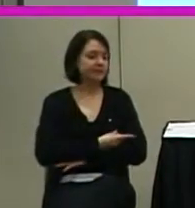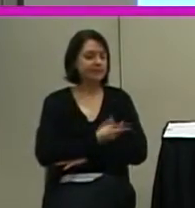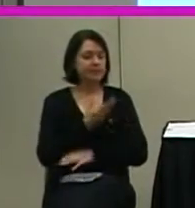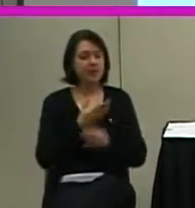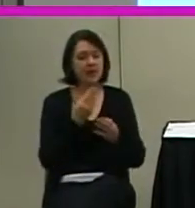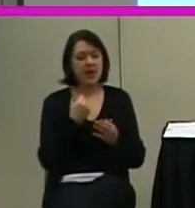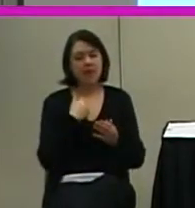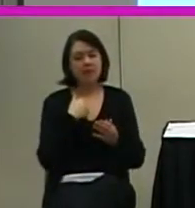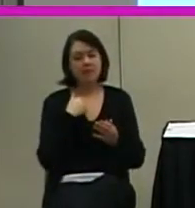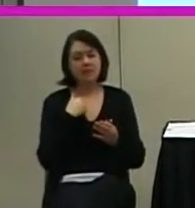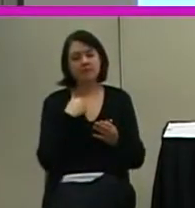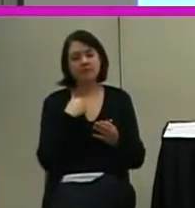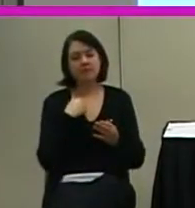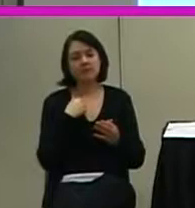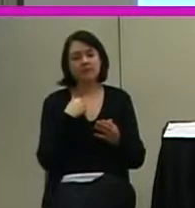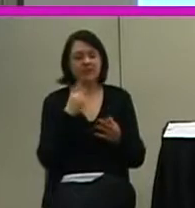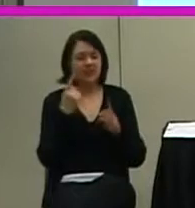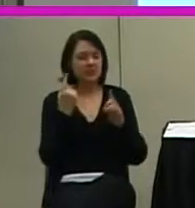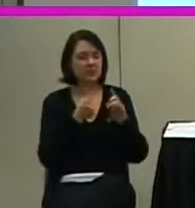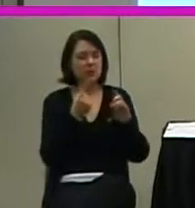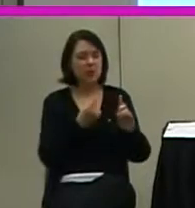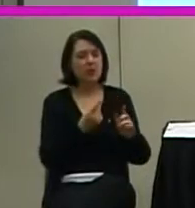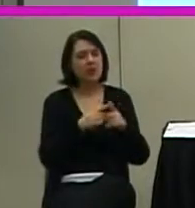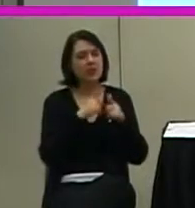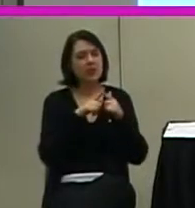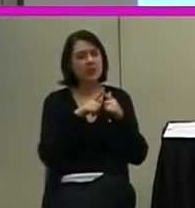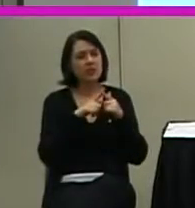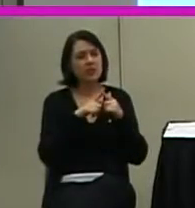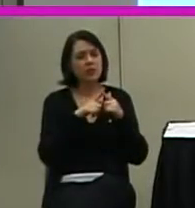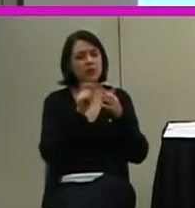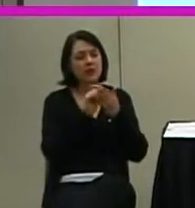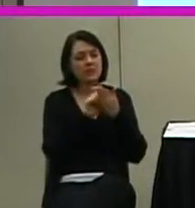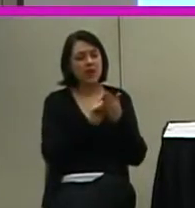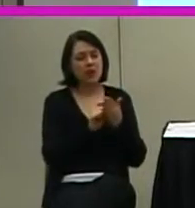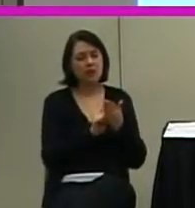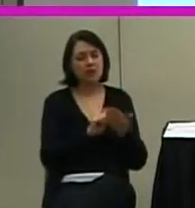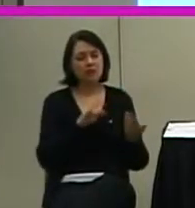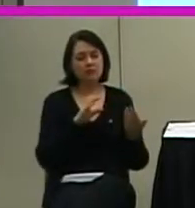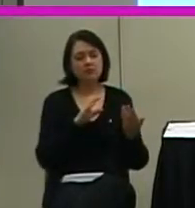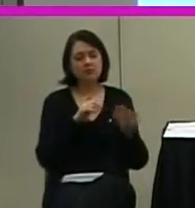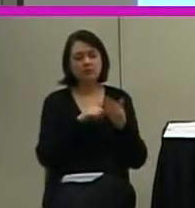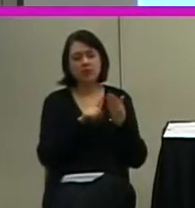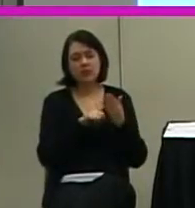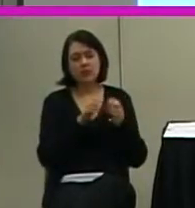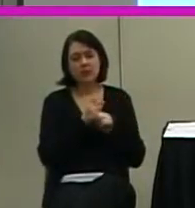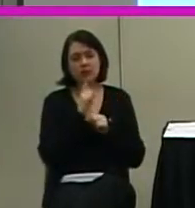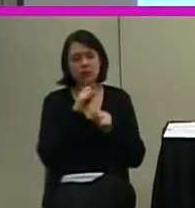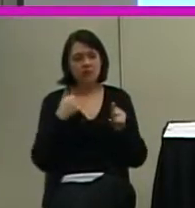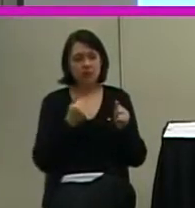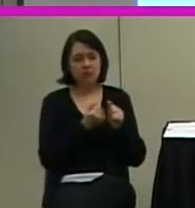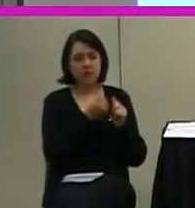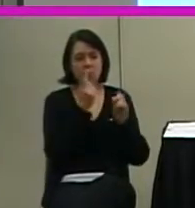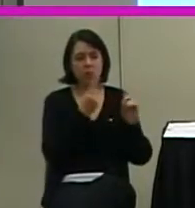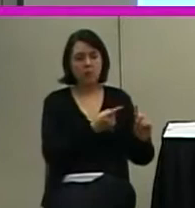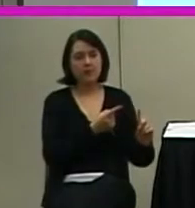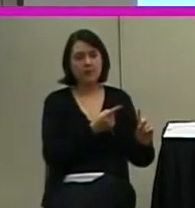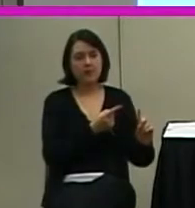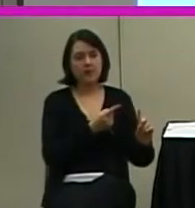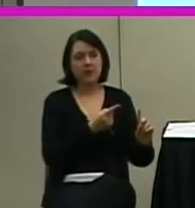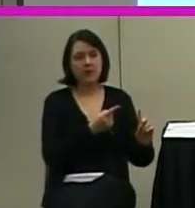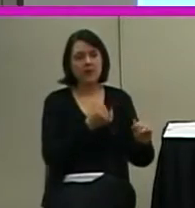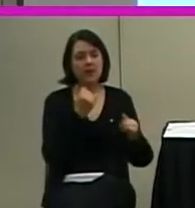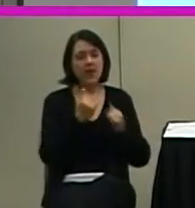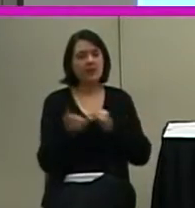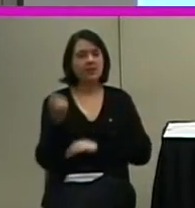days in a row by this date. You just set a goal, and then you chart it and you look at it. Wherever you end the day would be